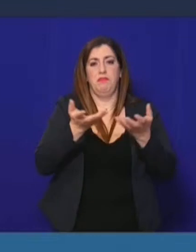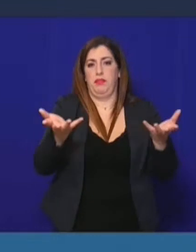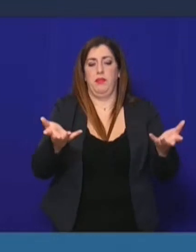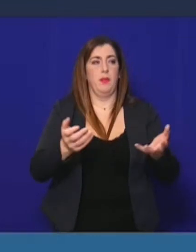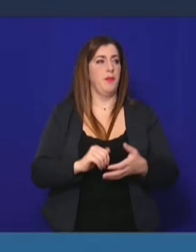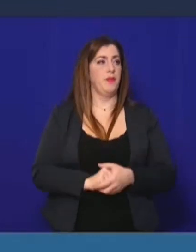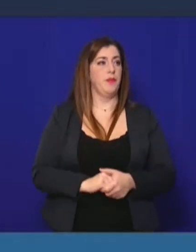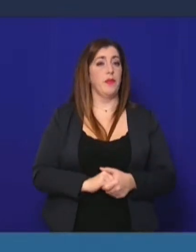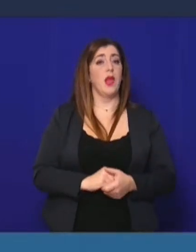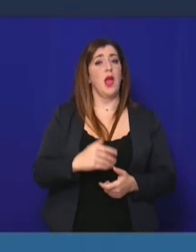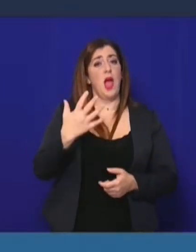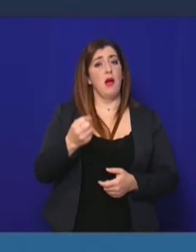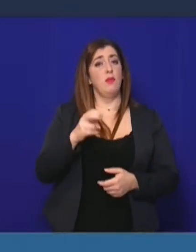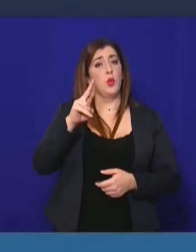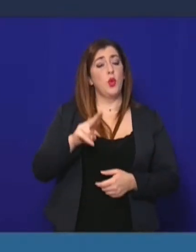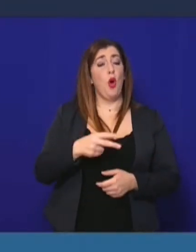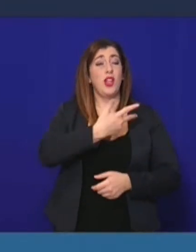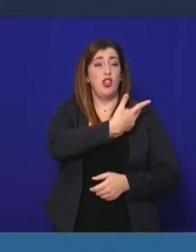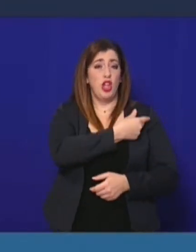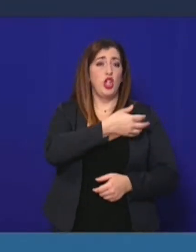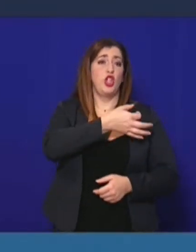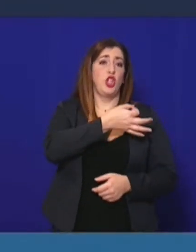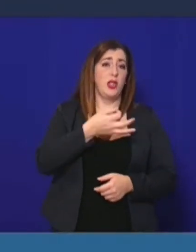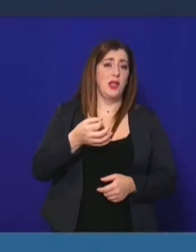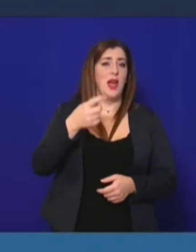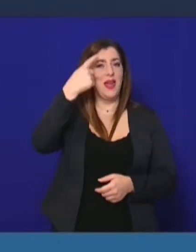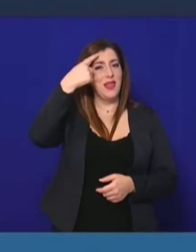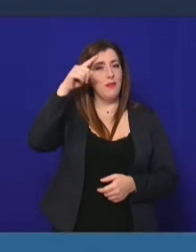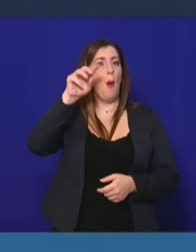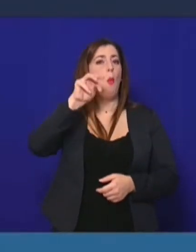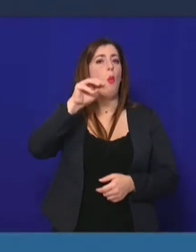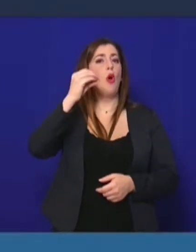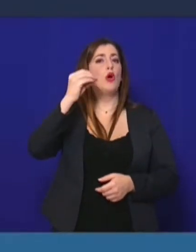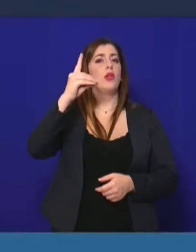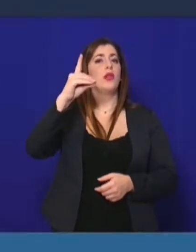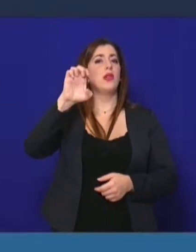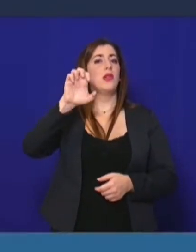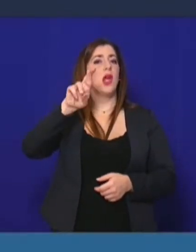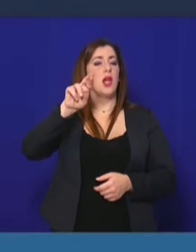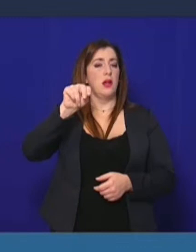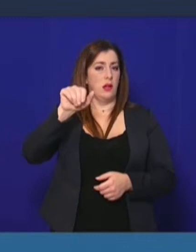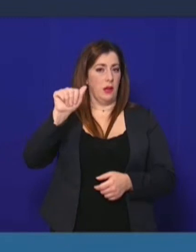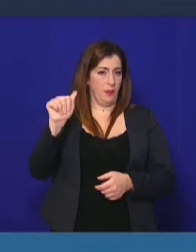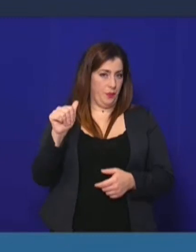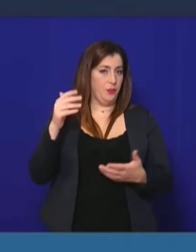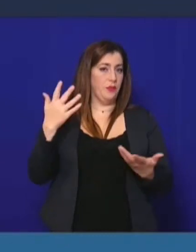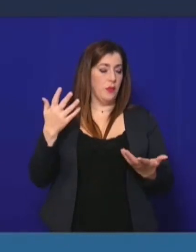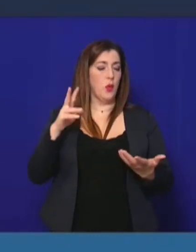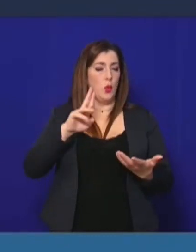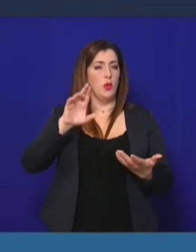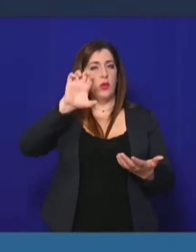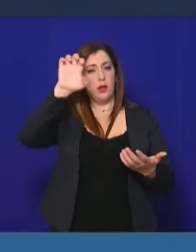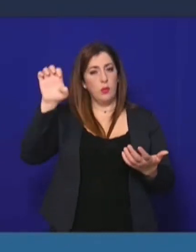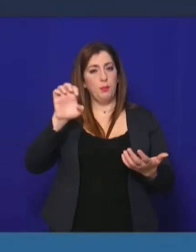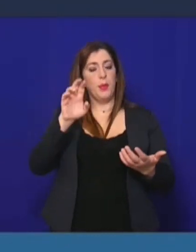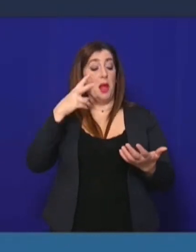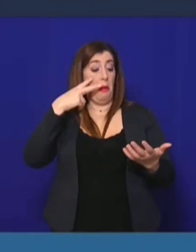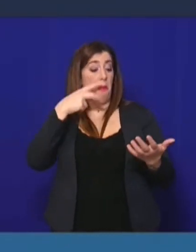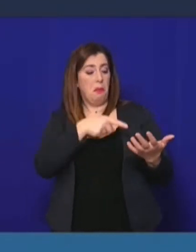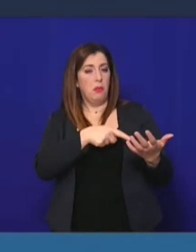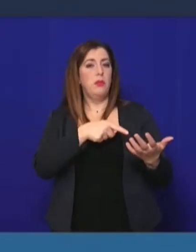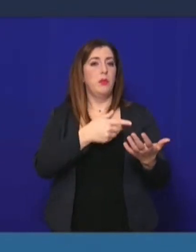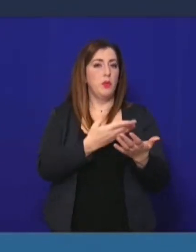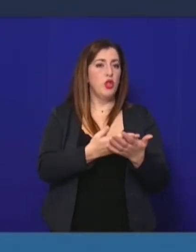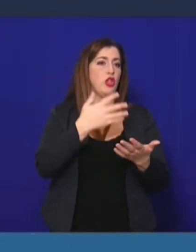vaccine ukoll li din bħalissa l-European Medicines Agency qiegħda wkoll tħares lejha u propju qiegħda tagħmel ukoll ir-rollout